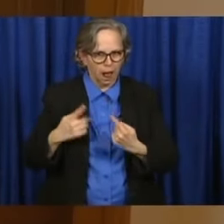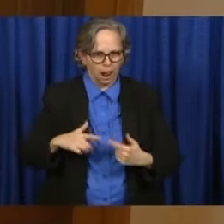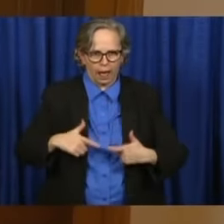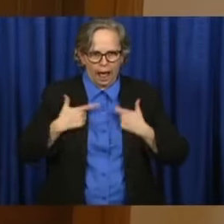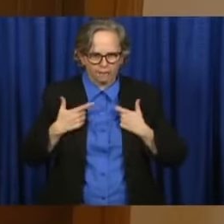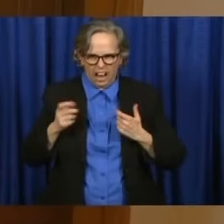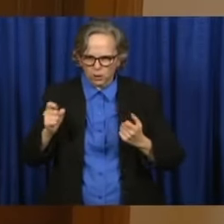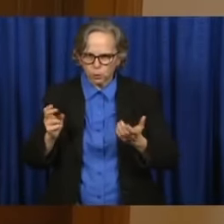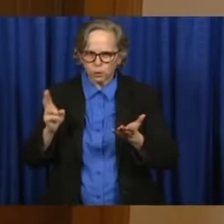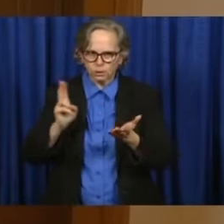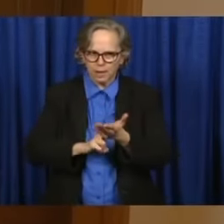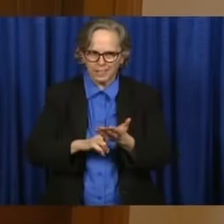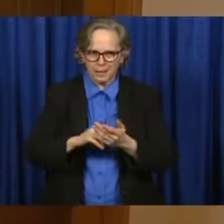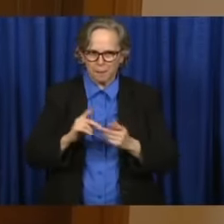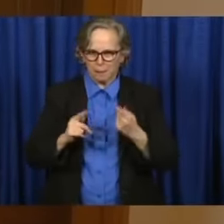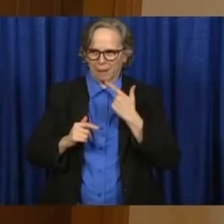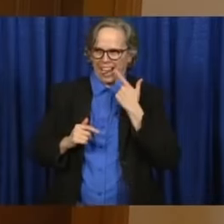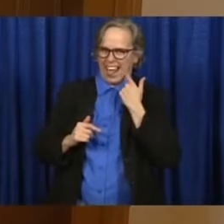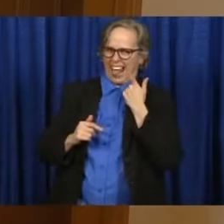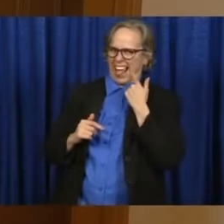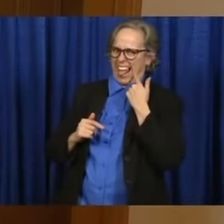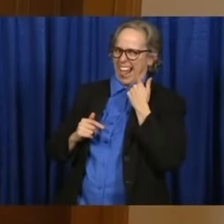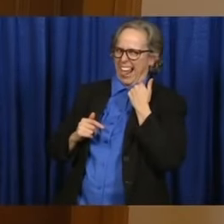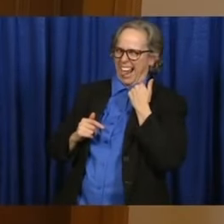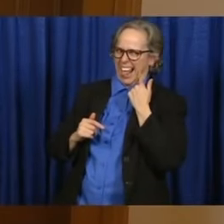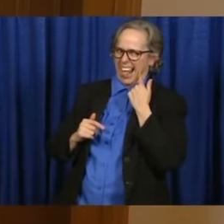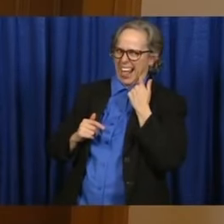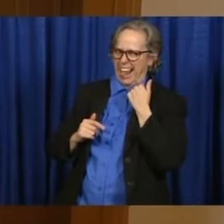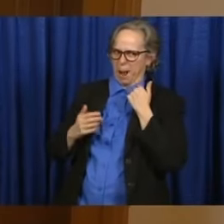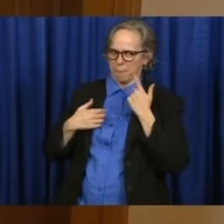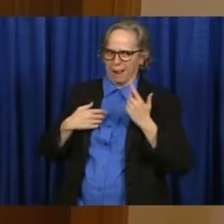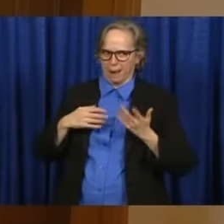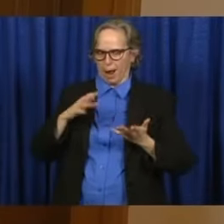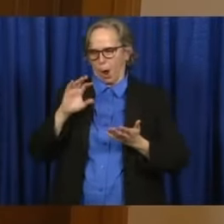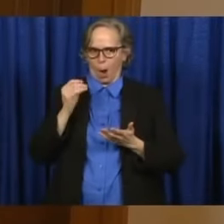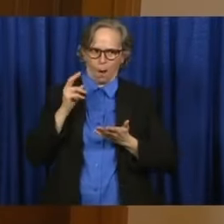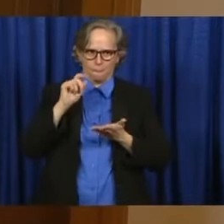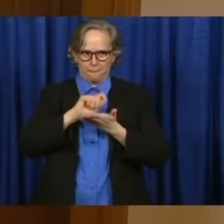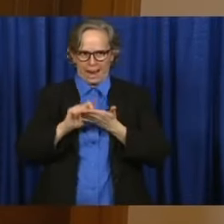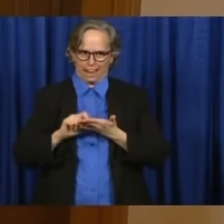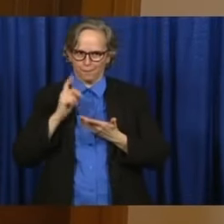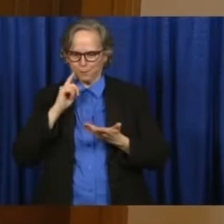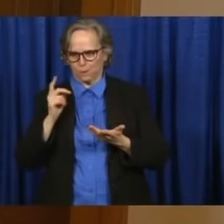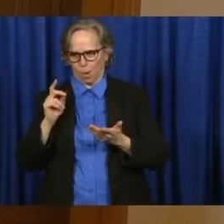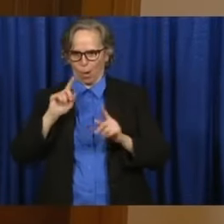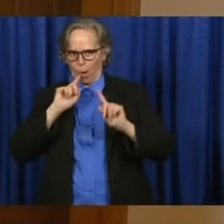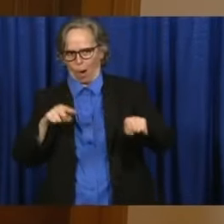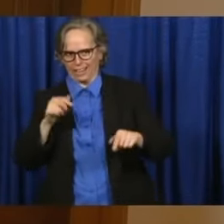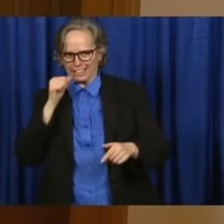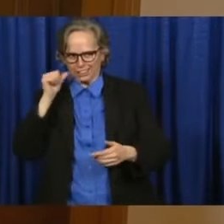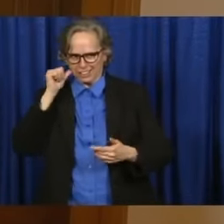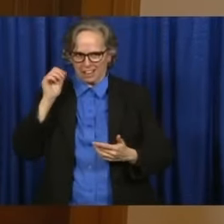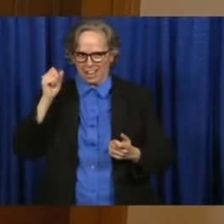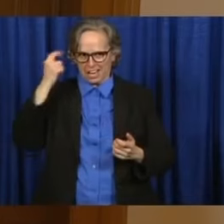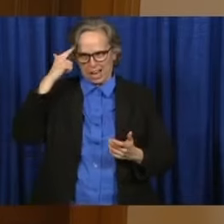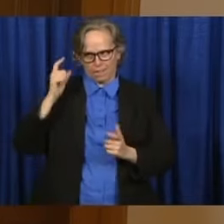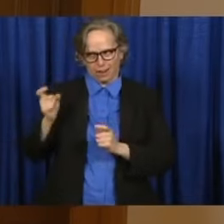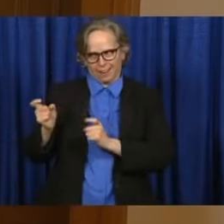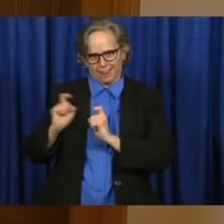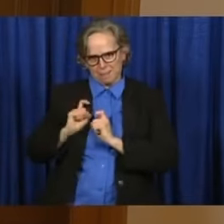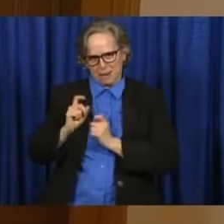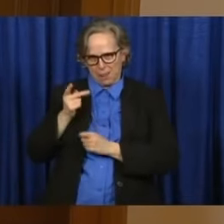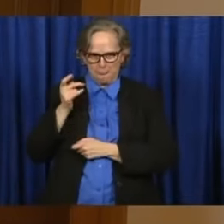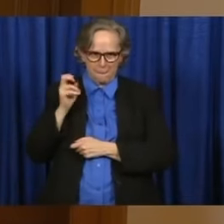my routine pen to sign an order yesterday, and the governor has availed me of the